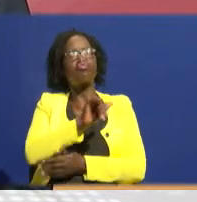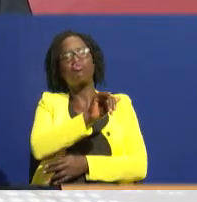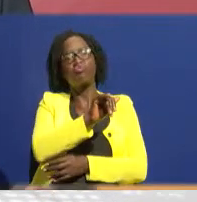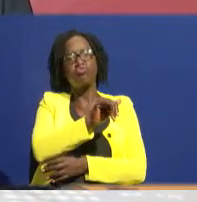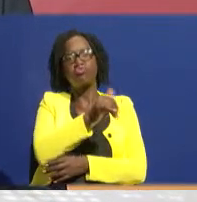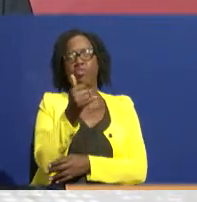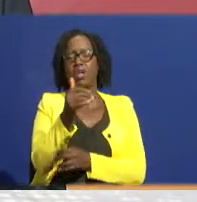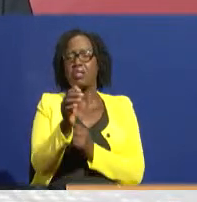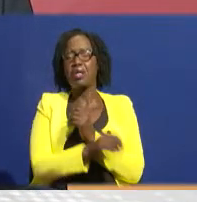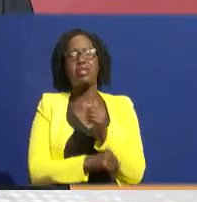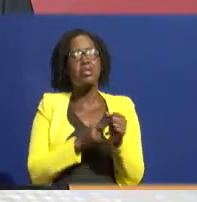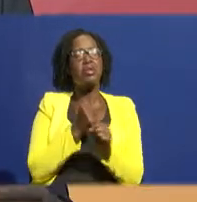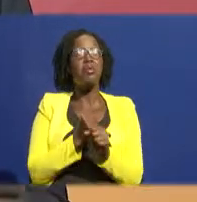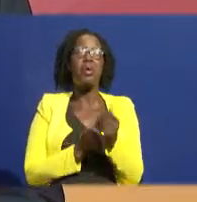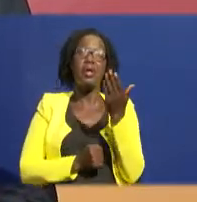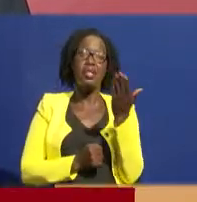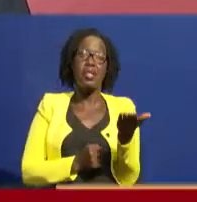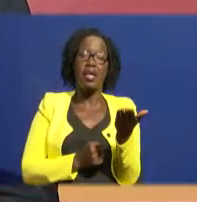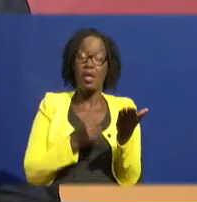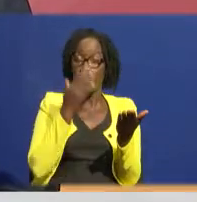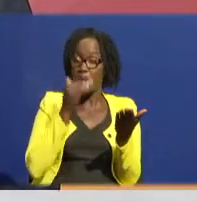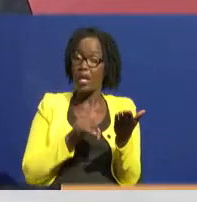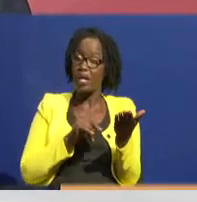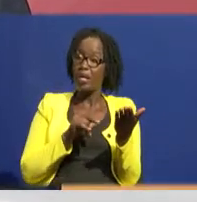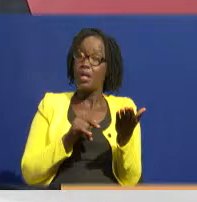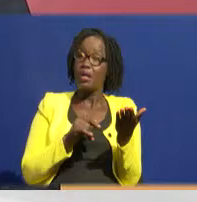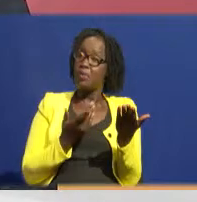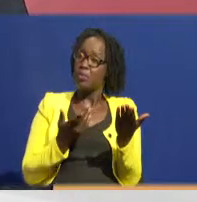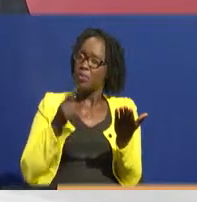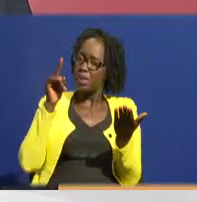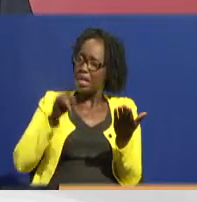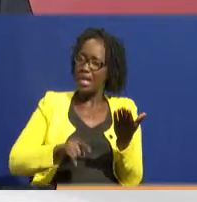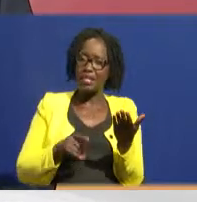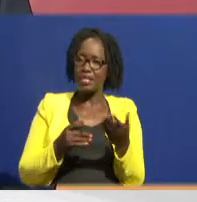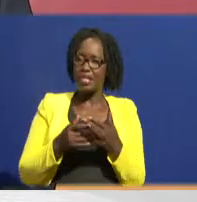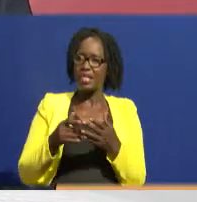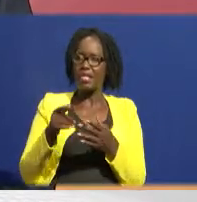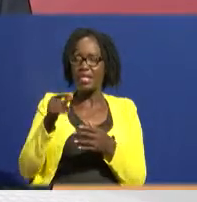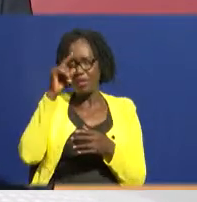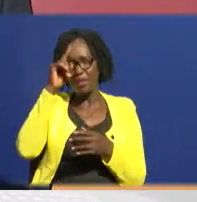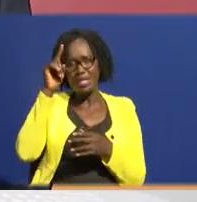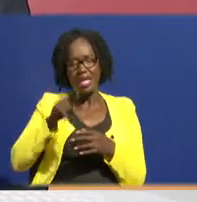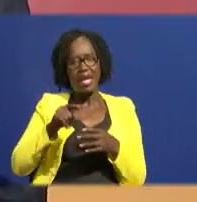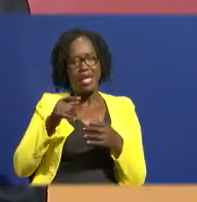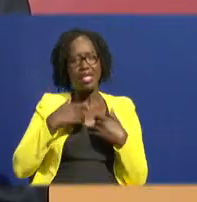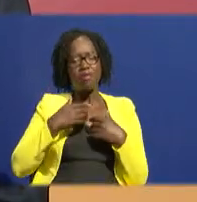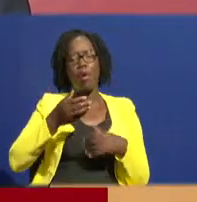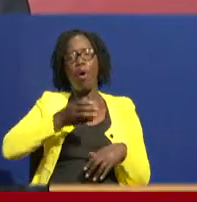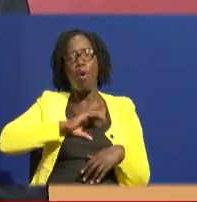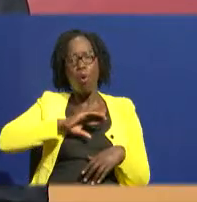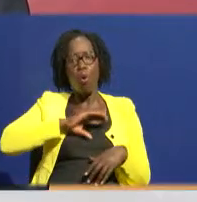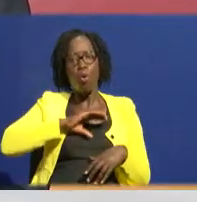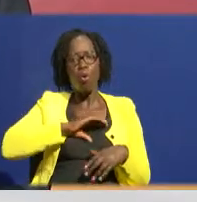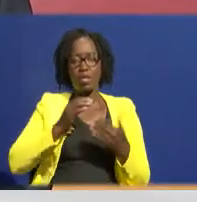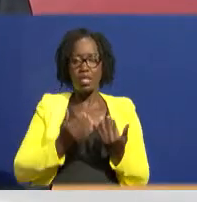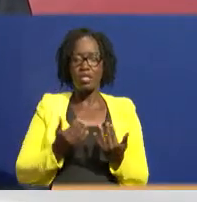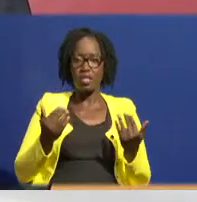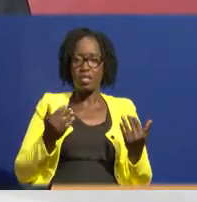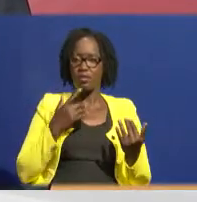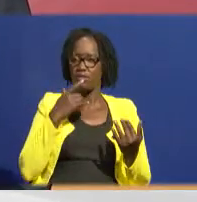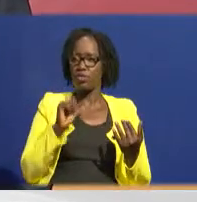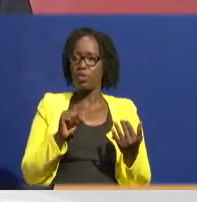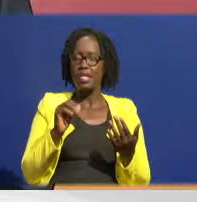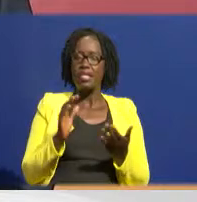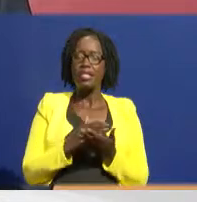to other countries and work there because we cannot accommodate. The government that we are running cannot accommodate our own children. So it